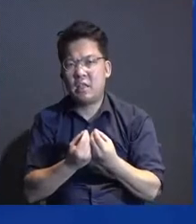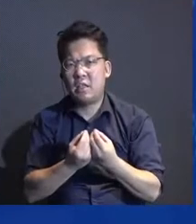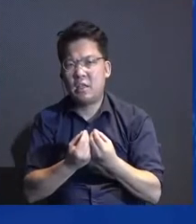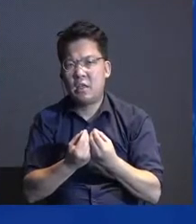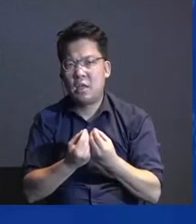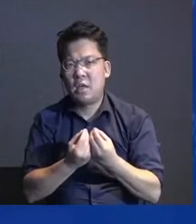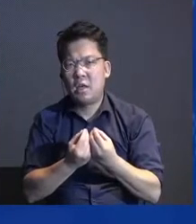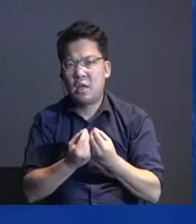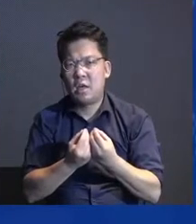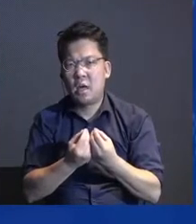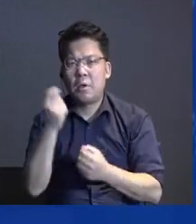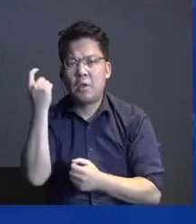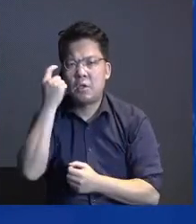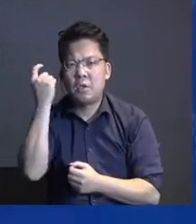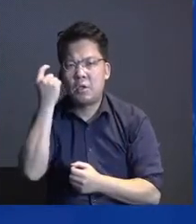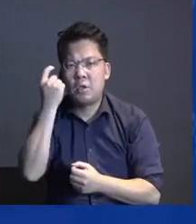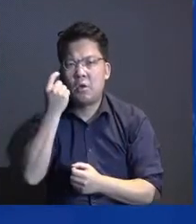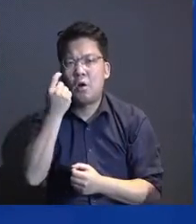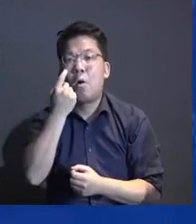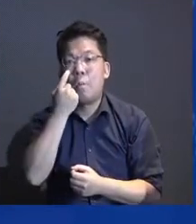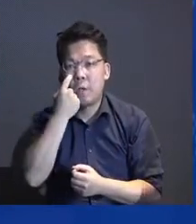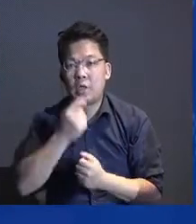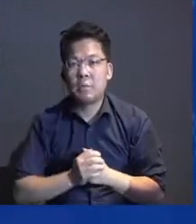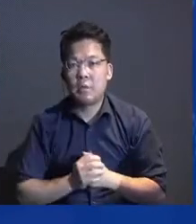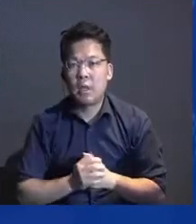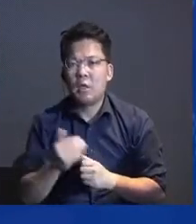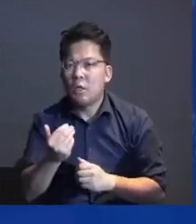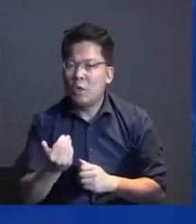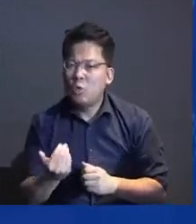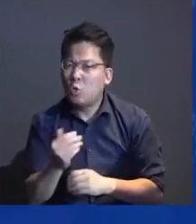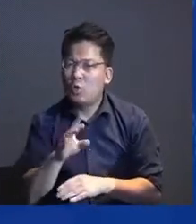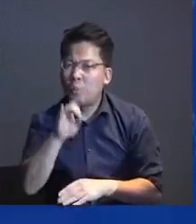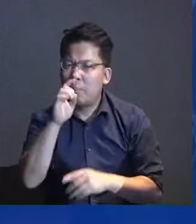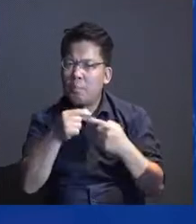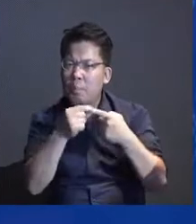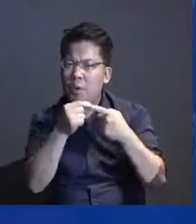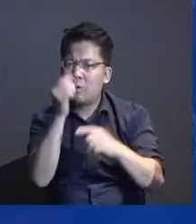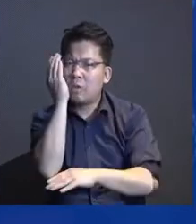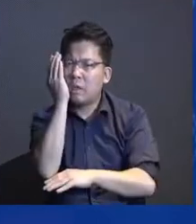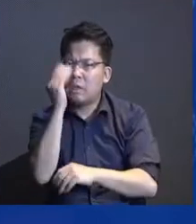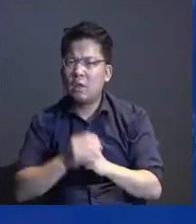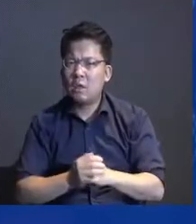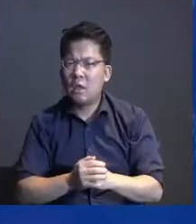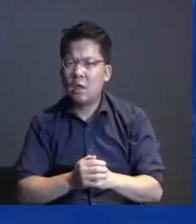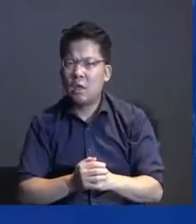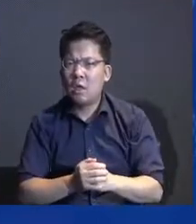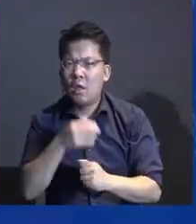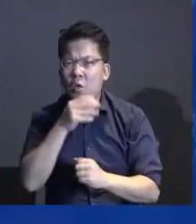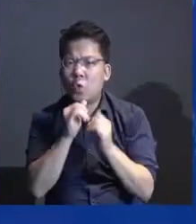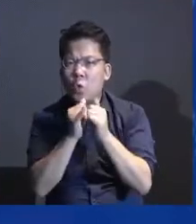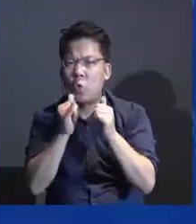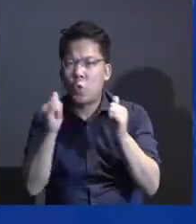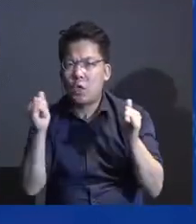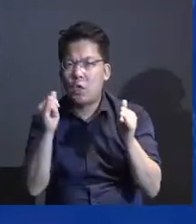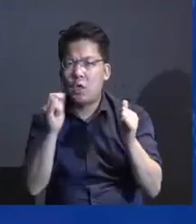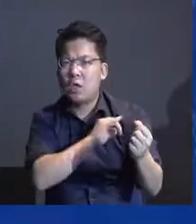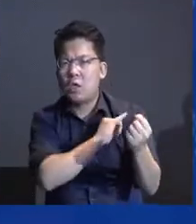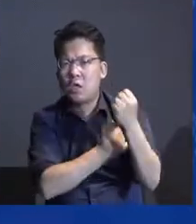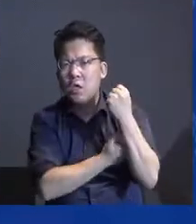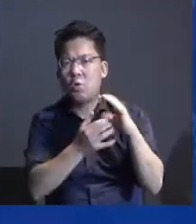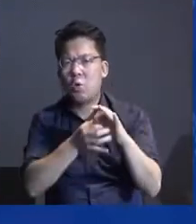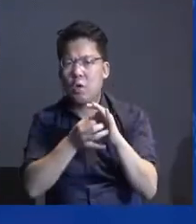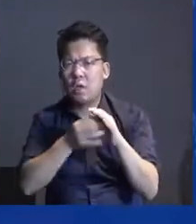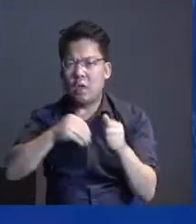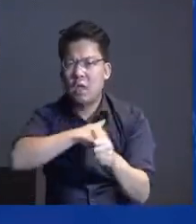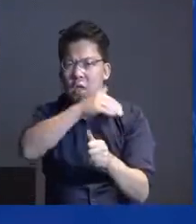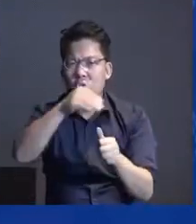is maybe lower than our expectations, and we have much room for